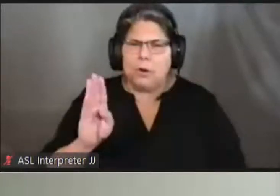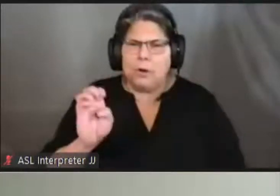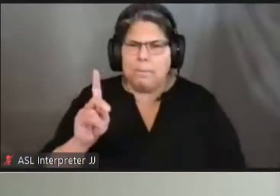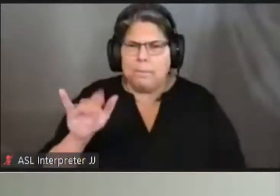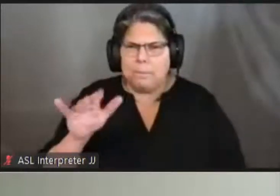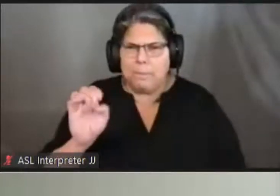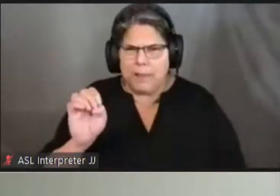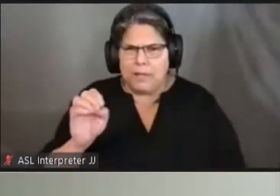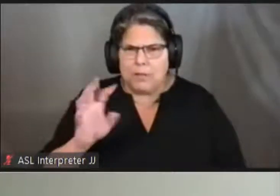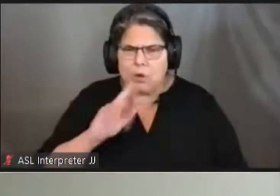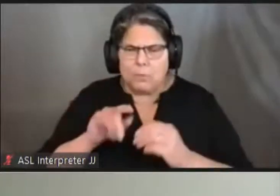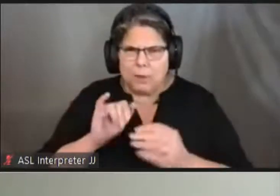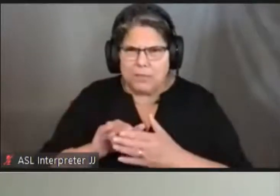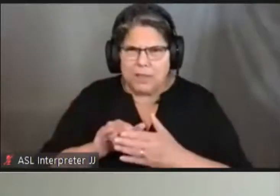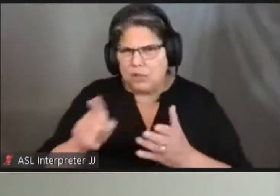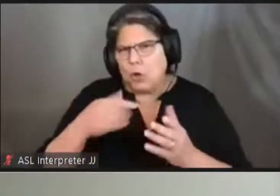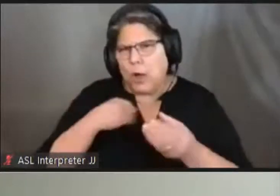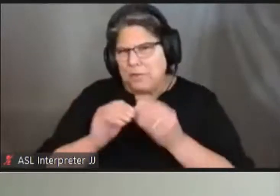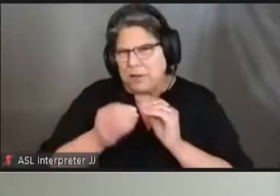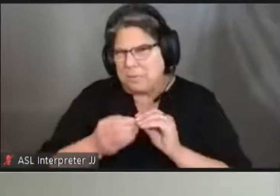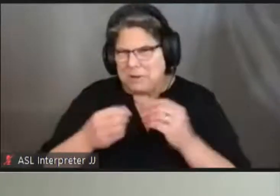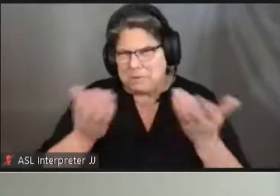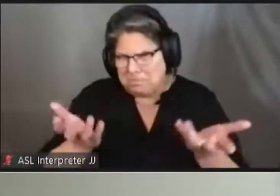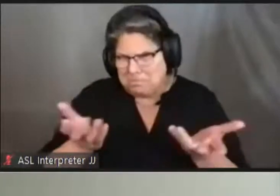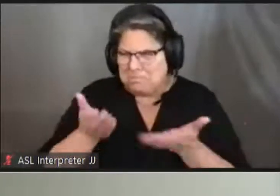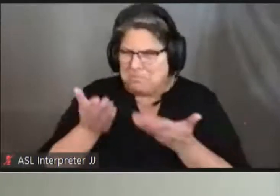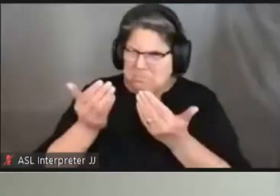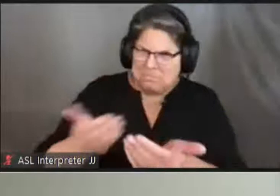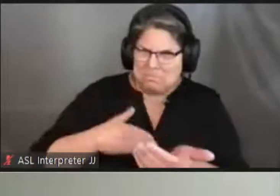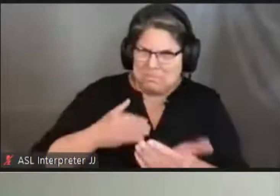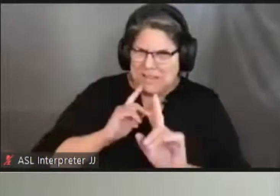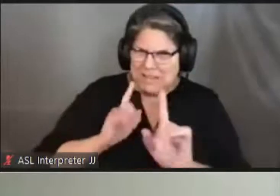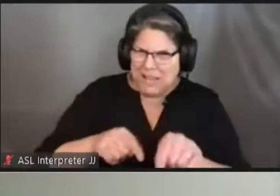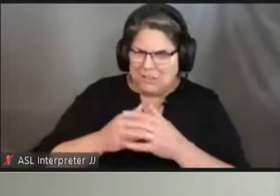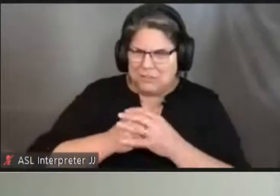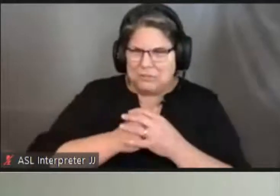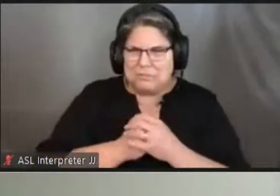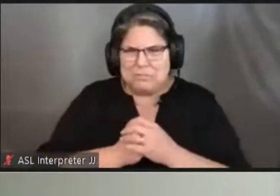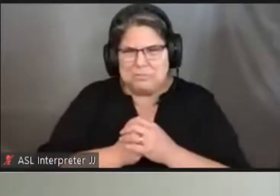the numbers probably, so why don't you answer that very specifically?